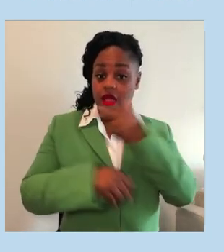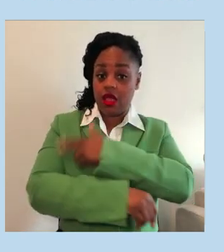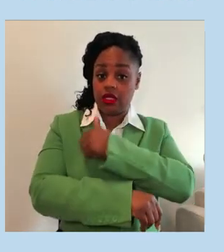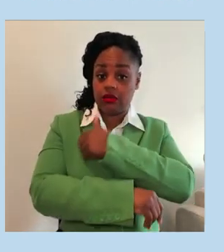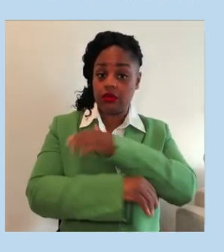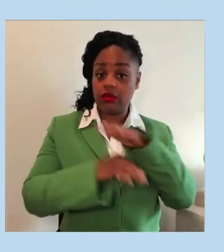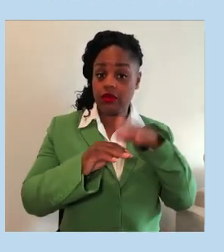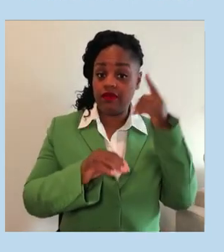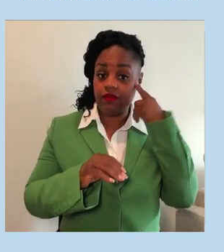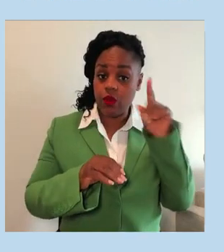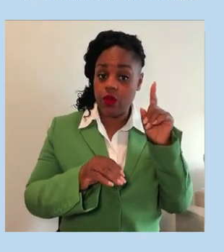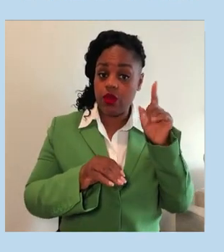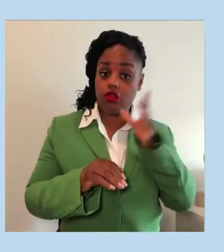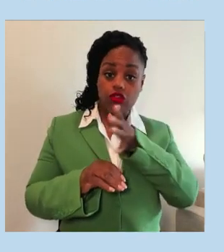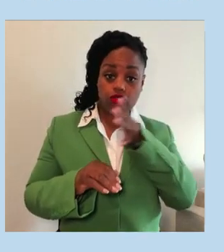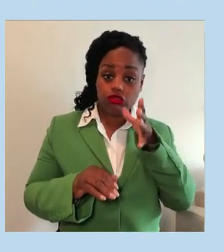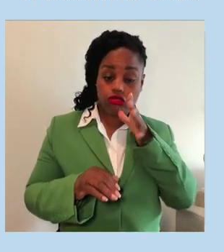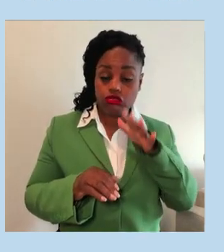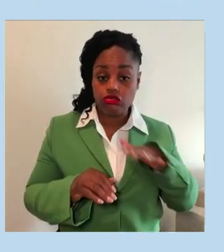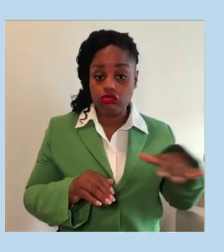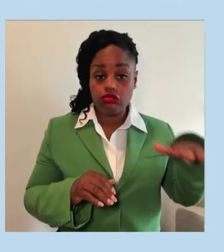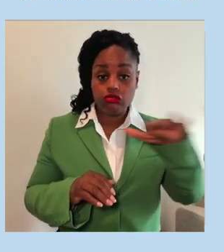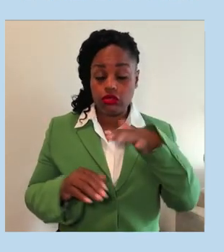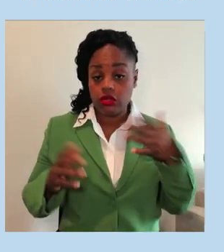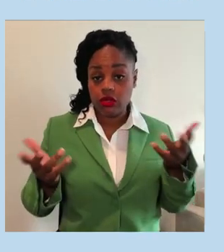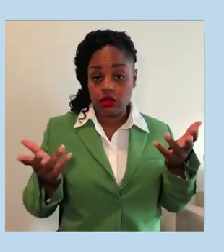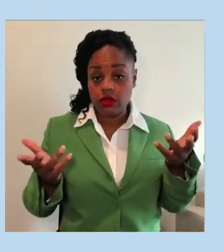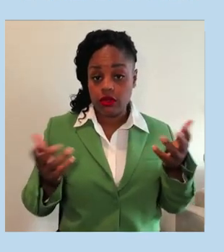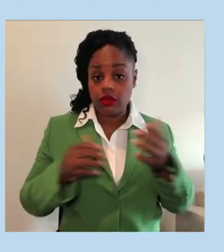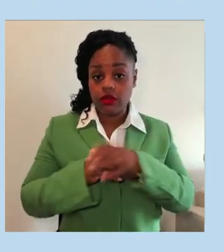rural area are unable to access it, then